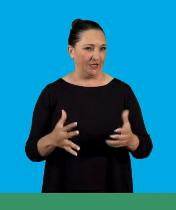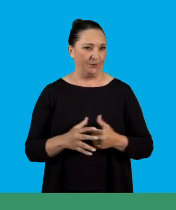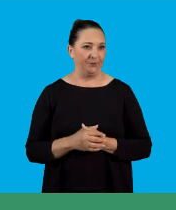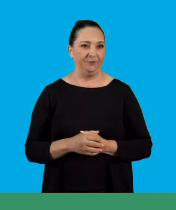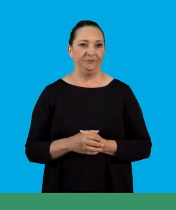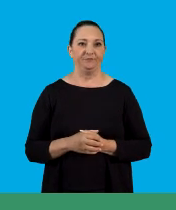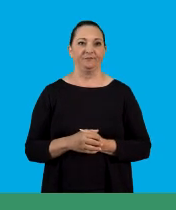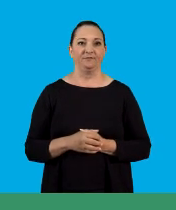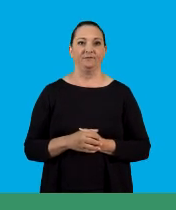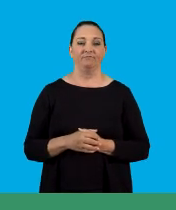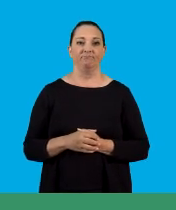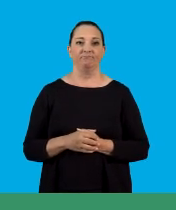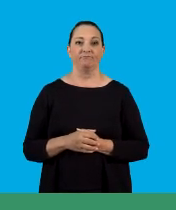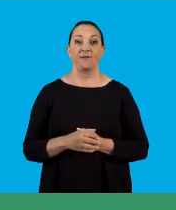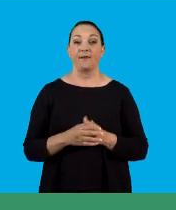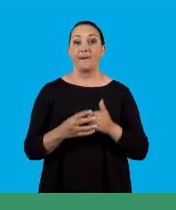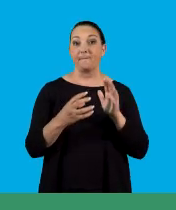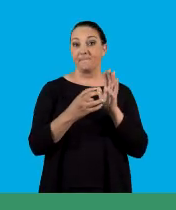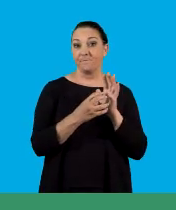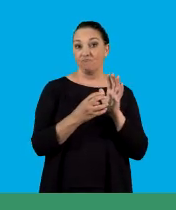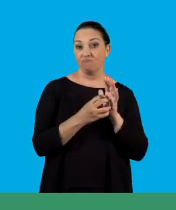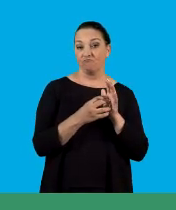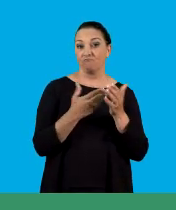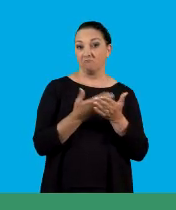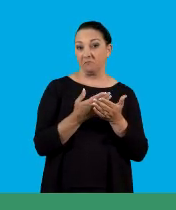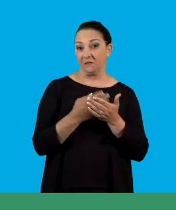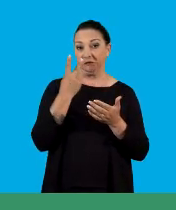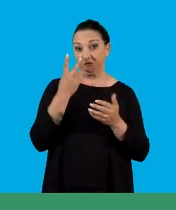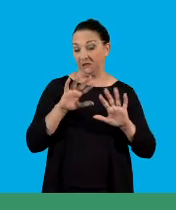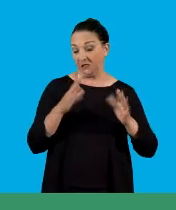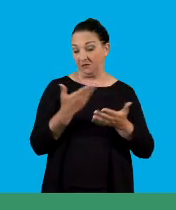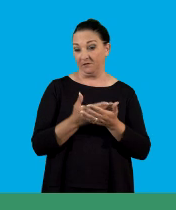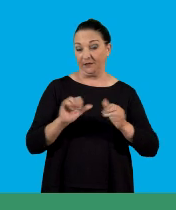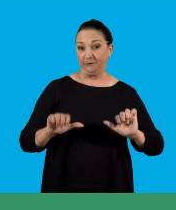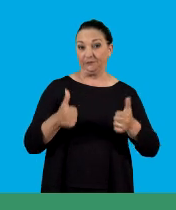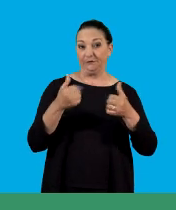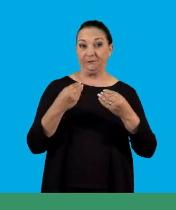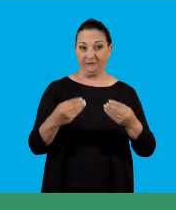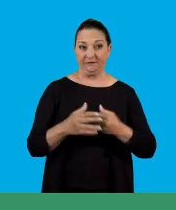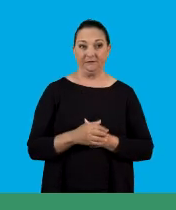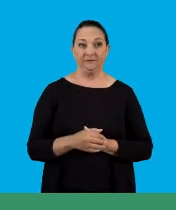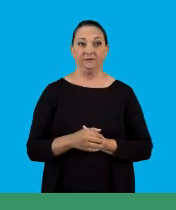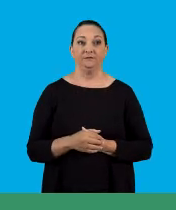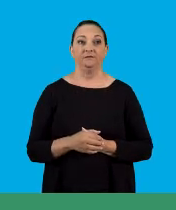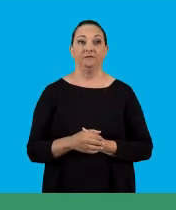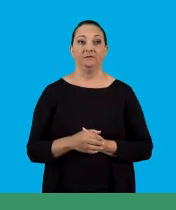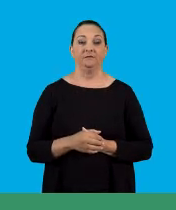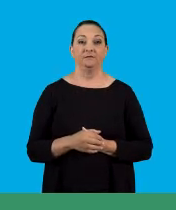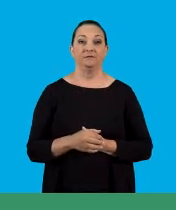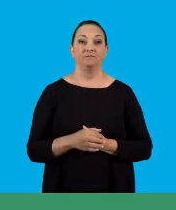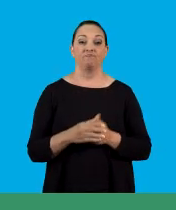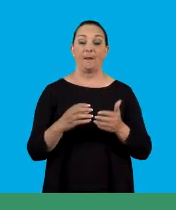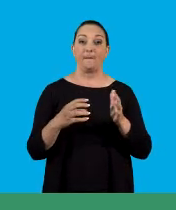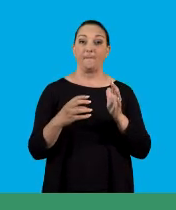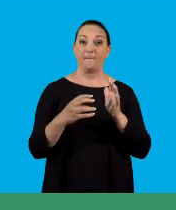business. Now, let us see how the marketing function can contribute to the success of the business. They can do so by increasing